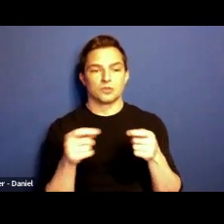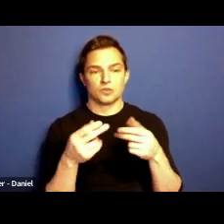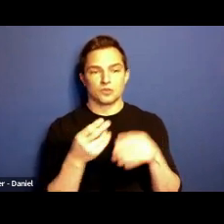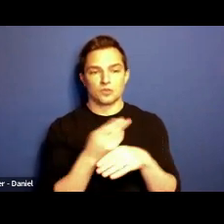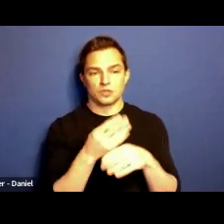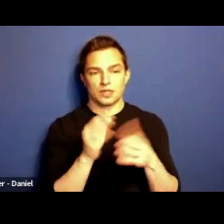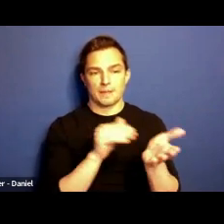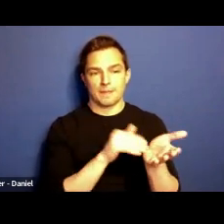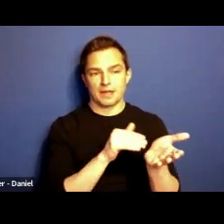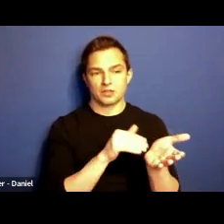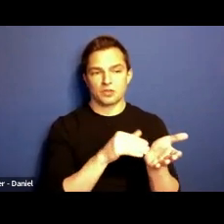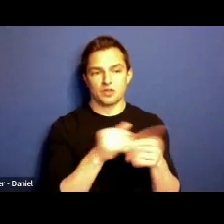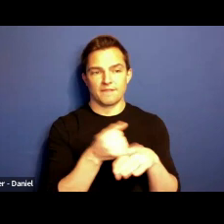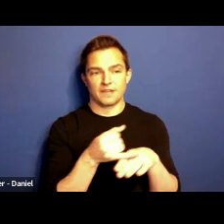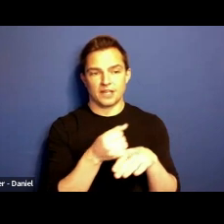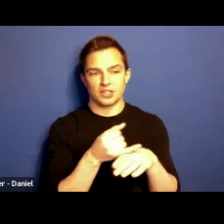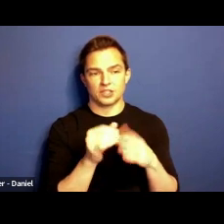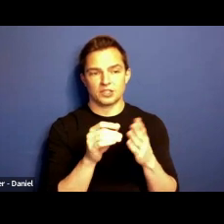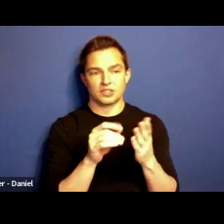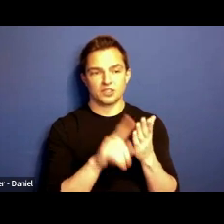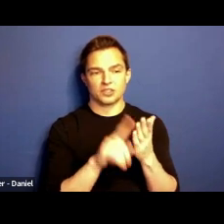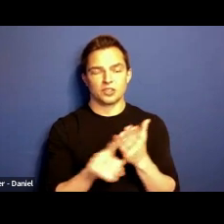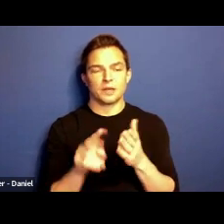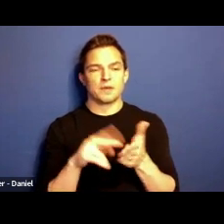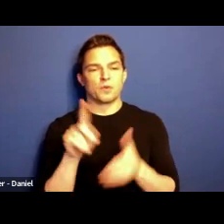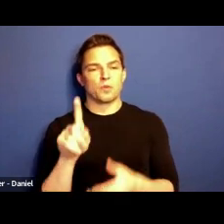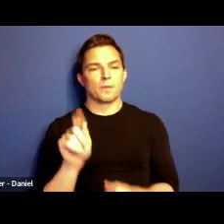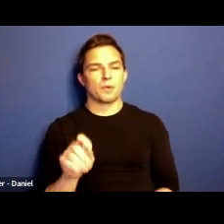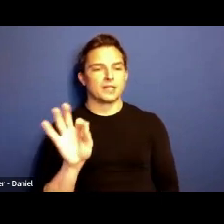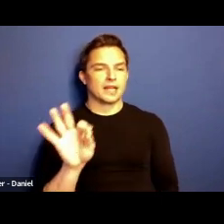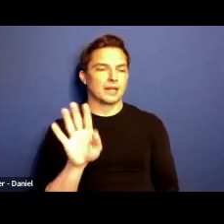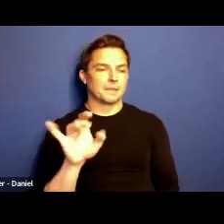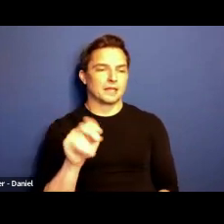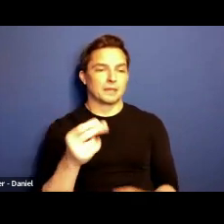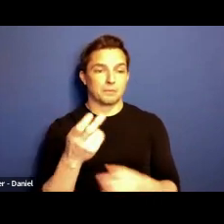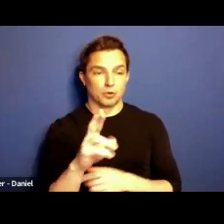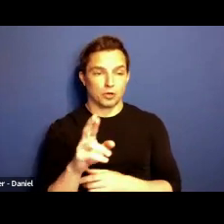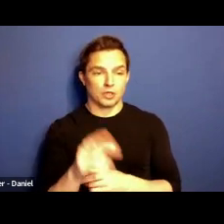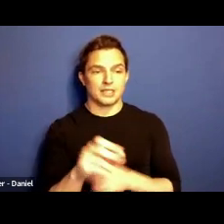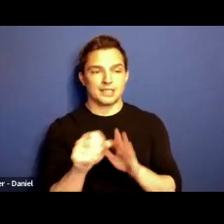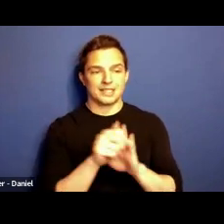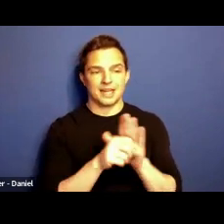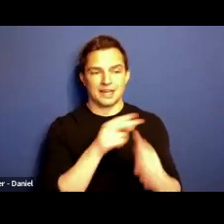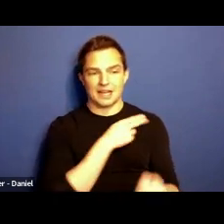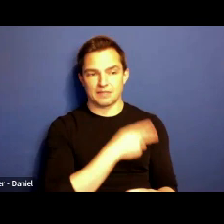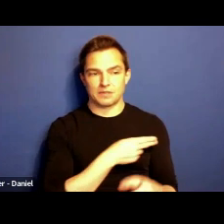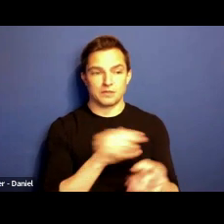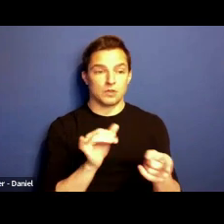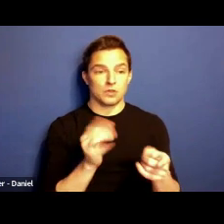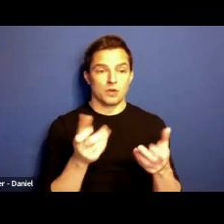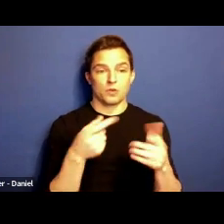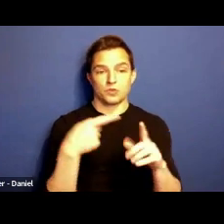medical inflation index. So we're down to $1.9 billion for state hospitals. I do want to point out